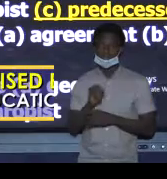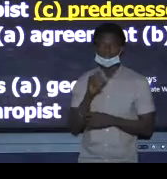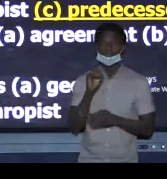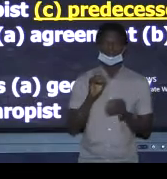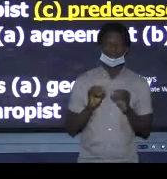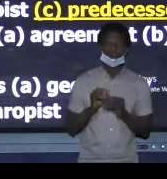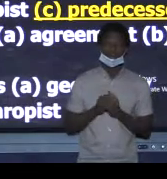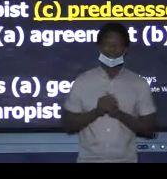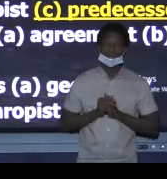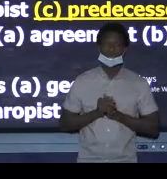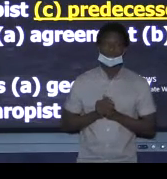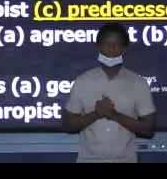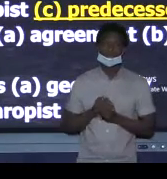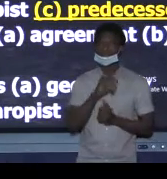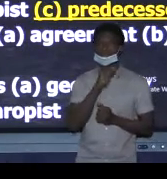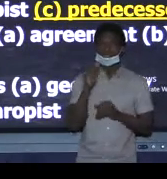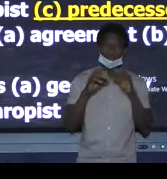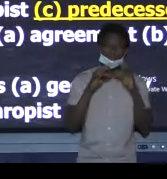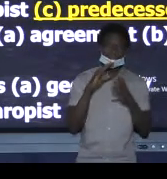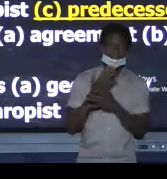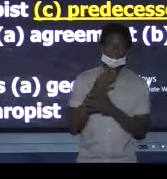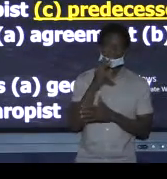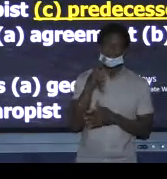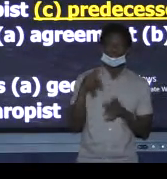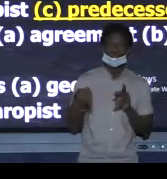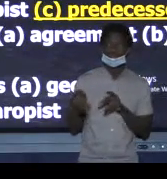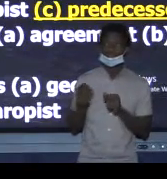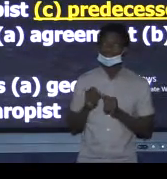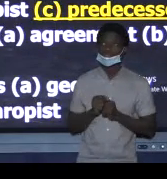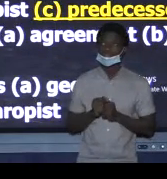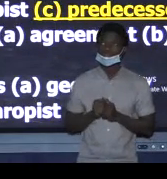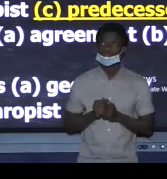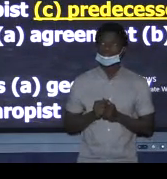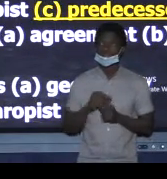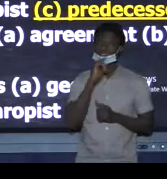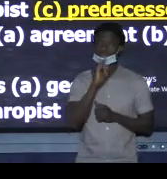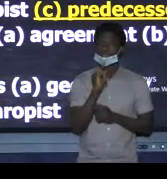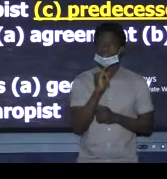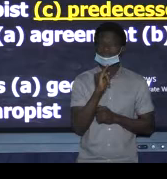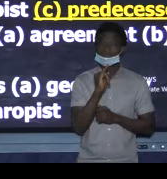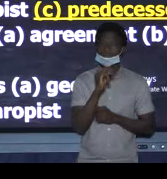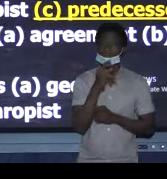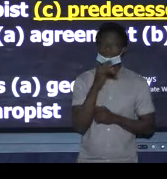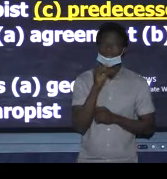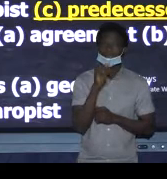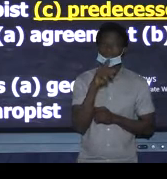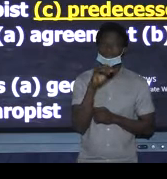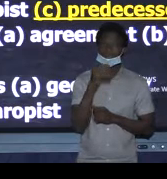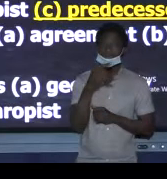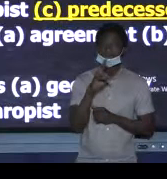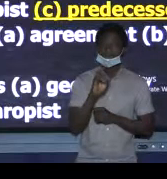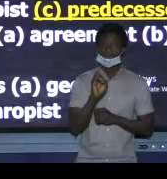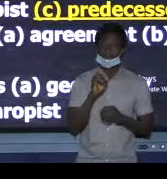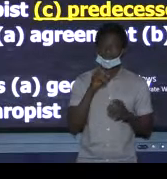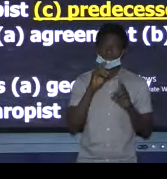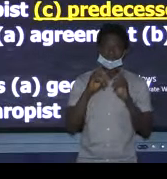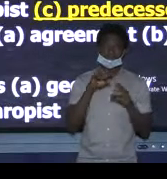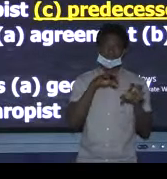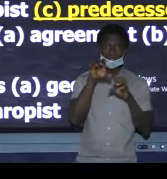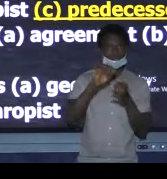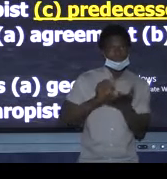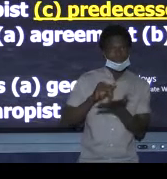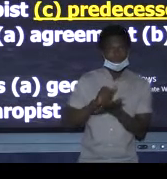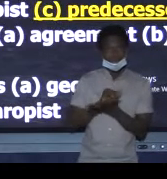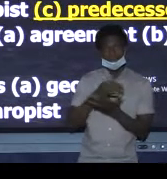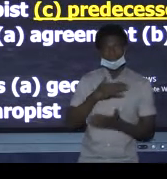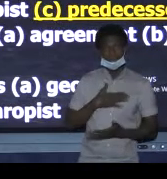your answers. Oh, a conversation between two persons is a dialogue. Did you